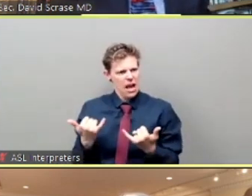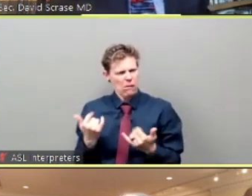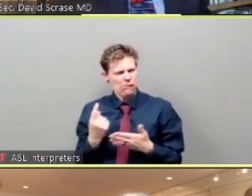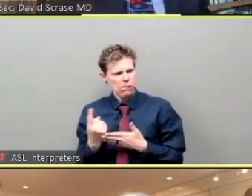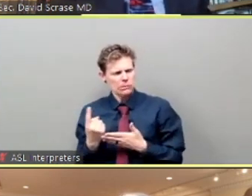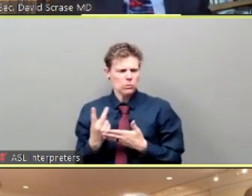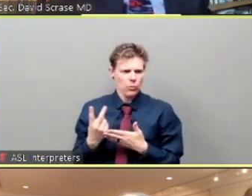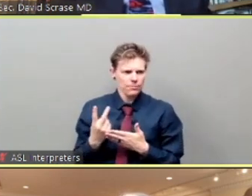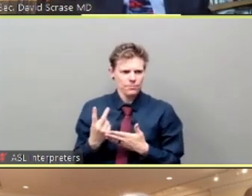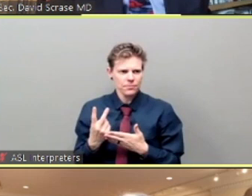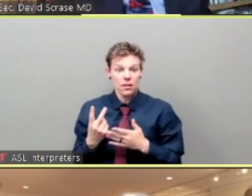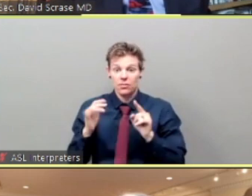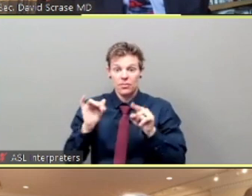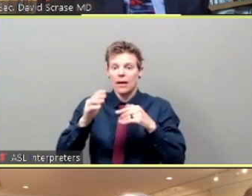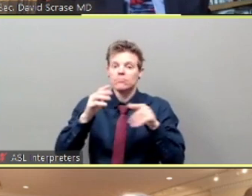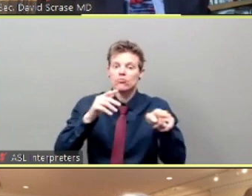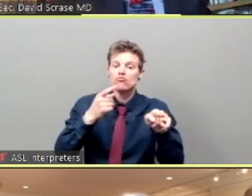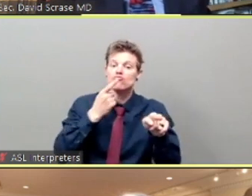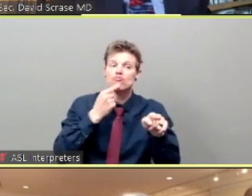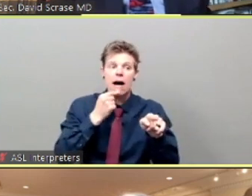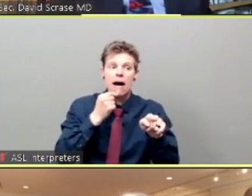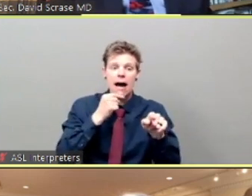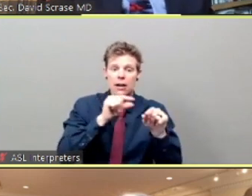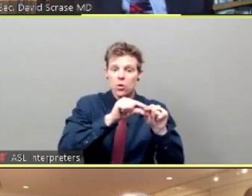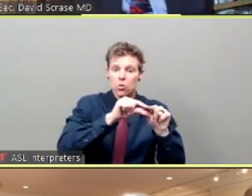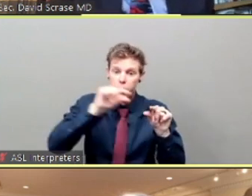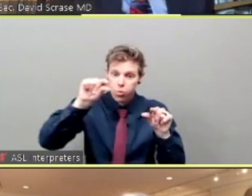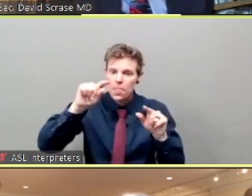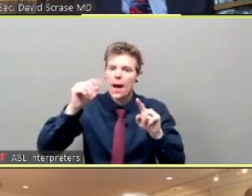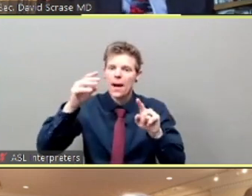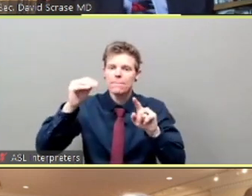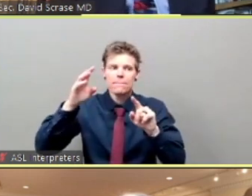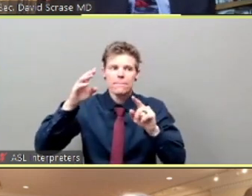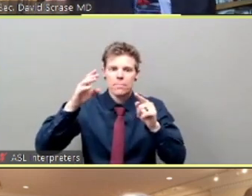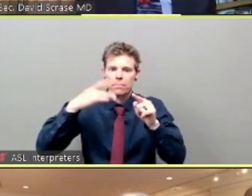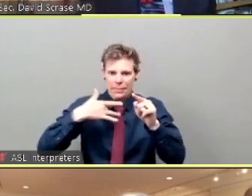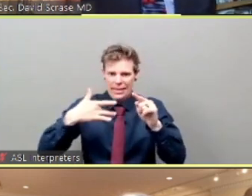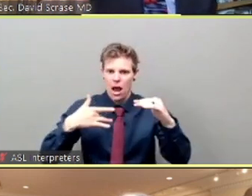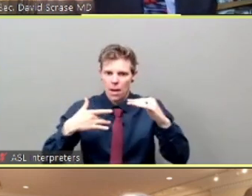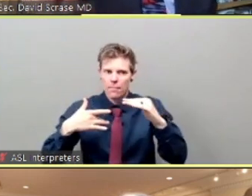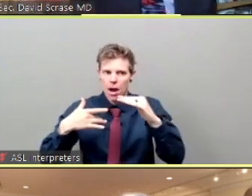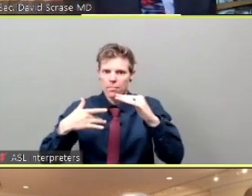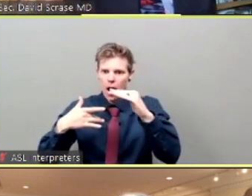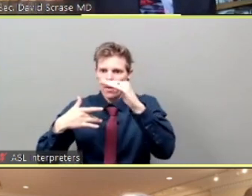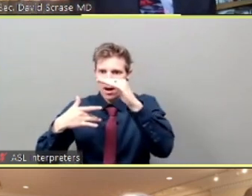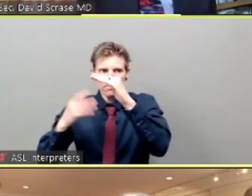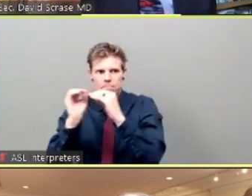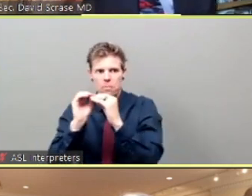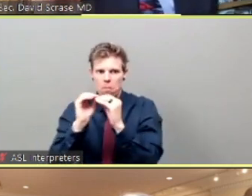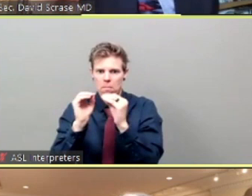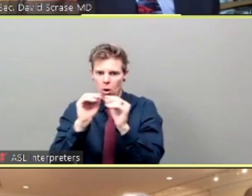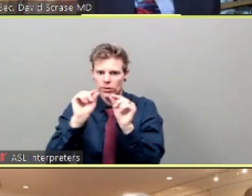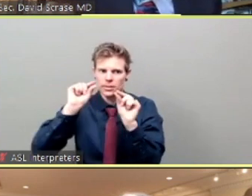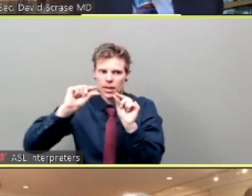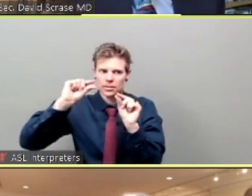line behind it is just the trend. And you can see we're continuing that starting next week